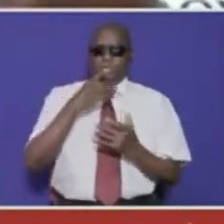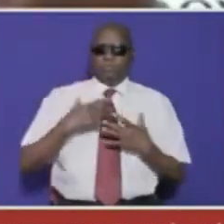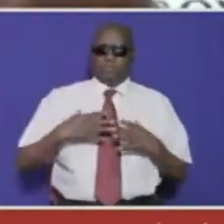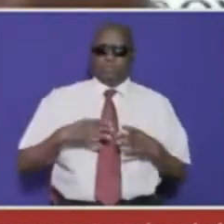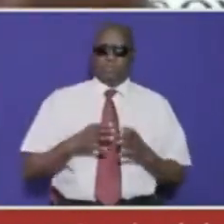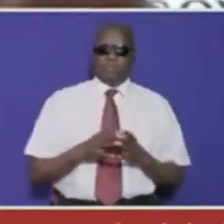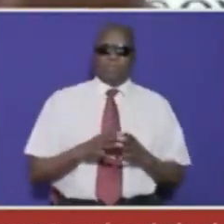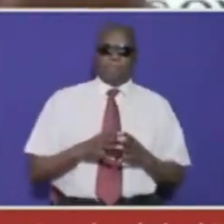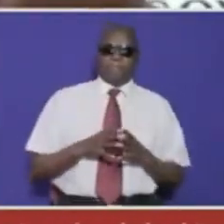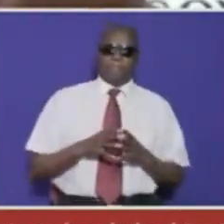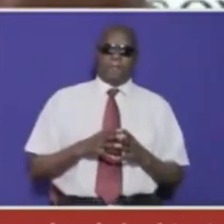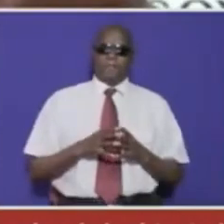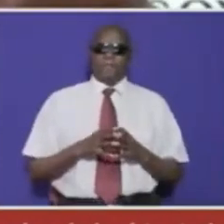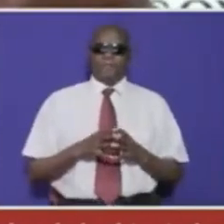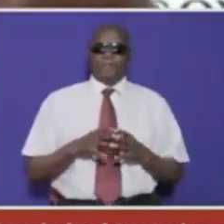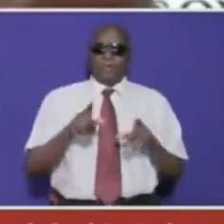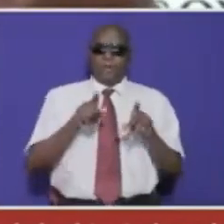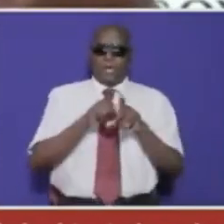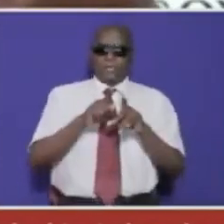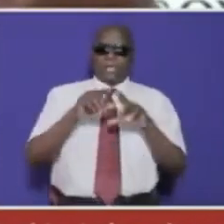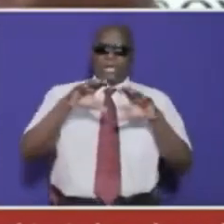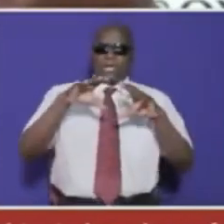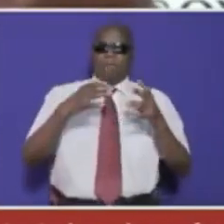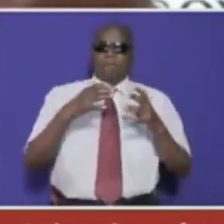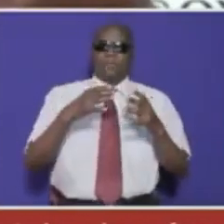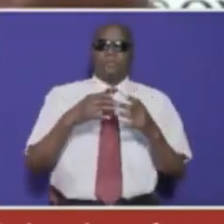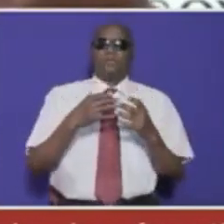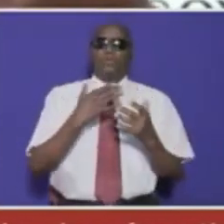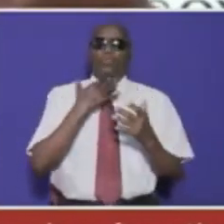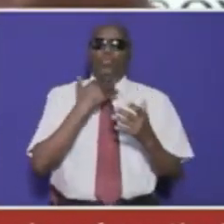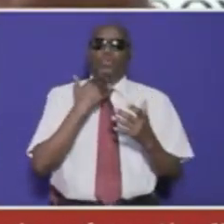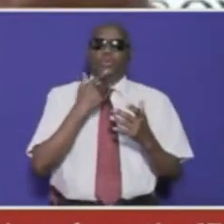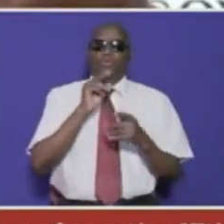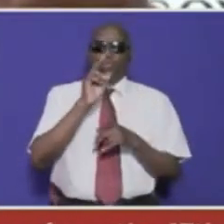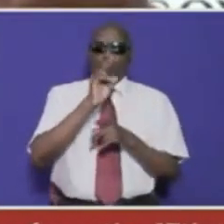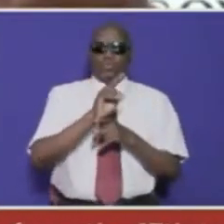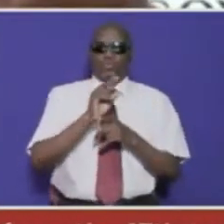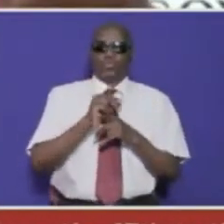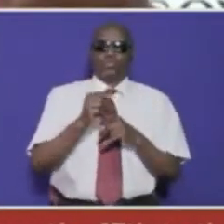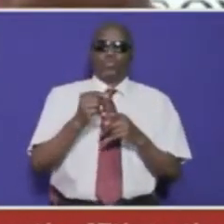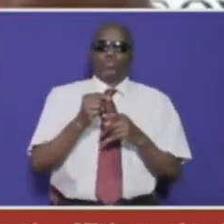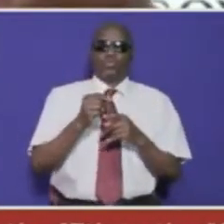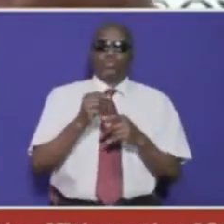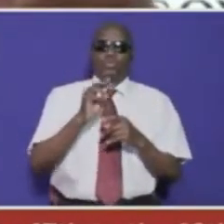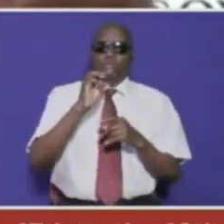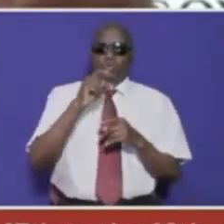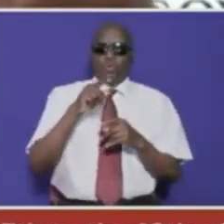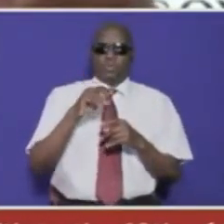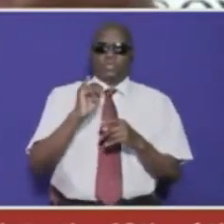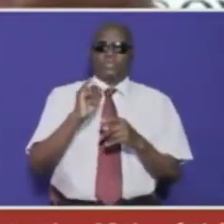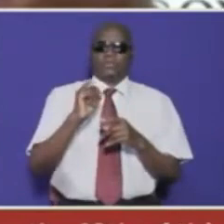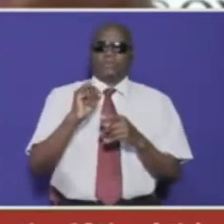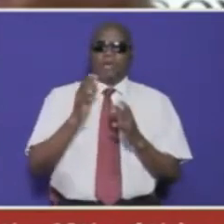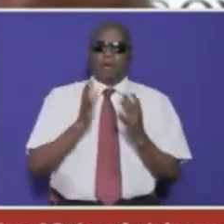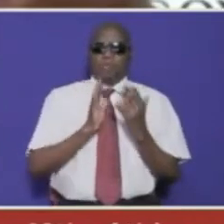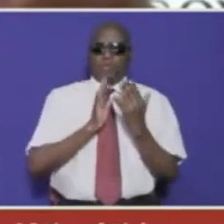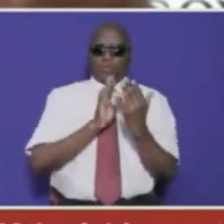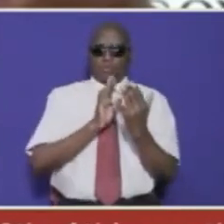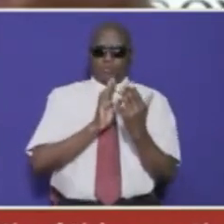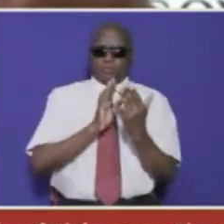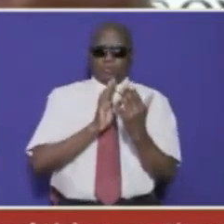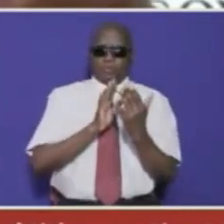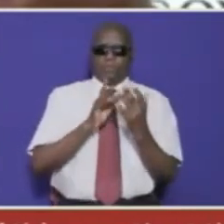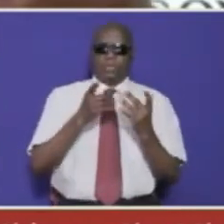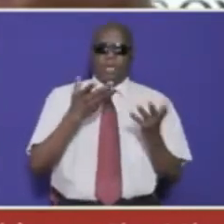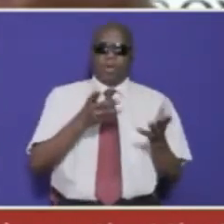As a company, we are trying to use a multi-pronged approach to solve the sanitation issue. Currently, we're in the middle of doing a